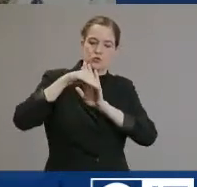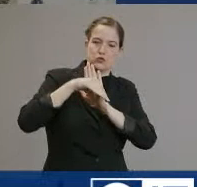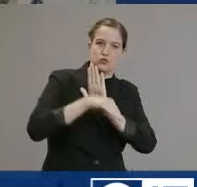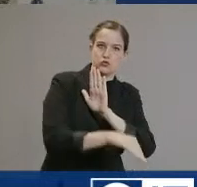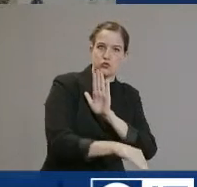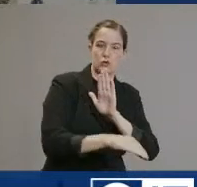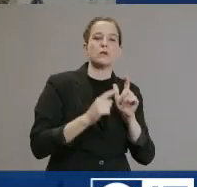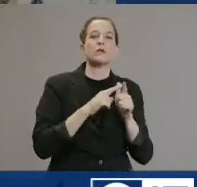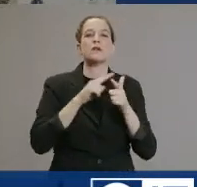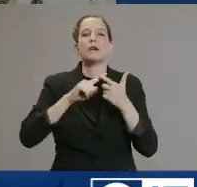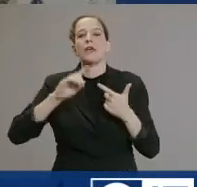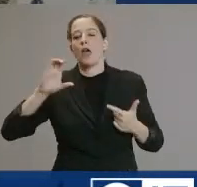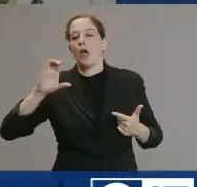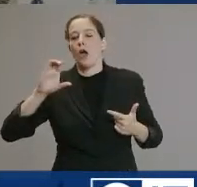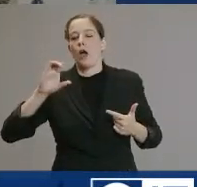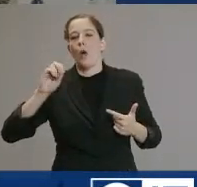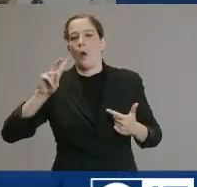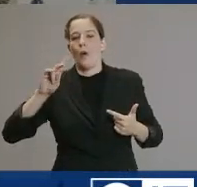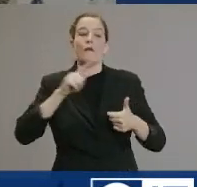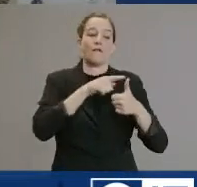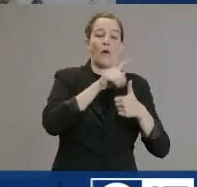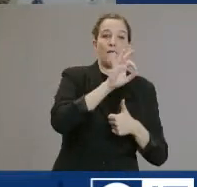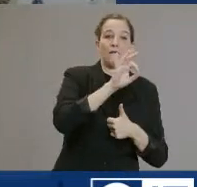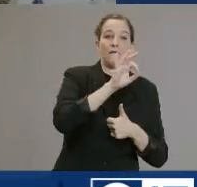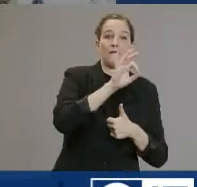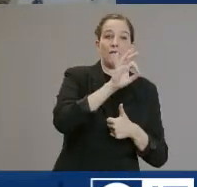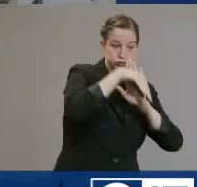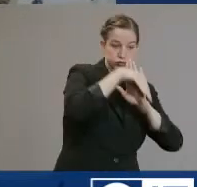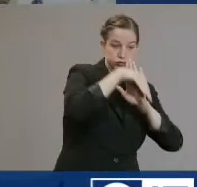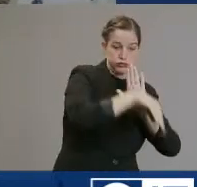COVID-like cases within a 14-day period.